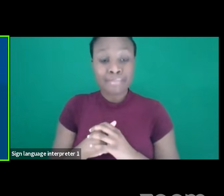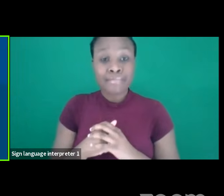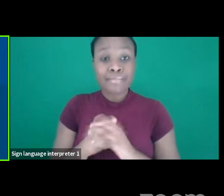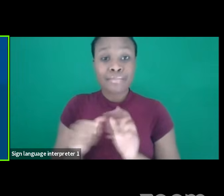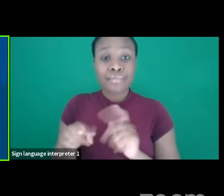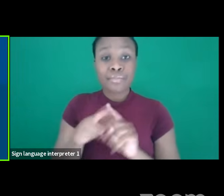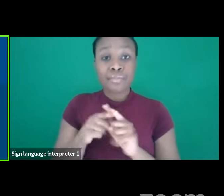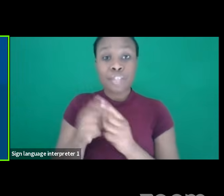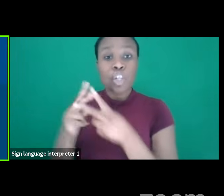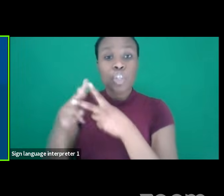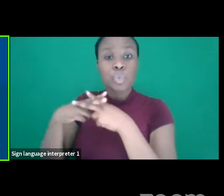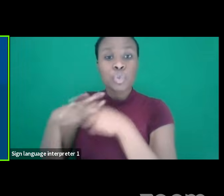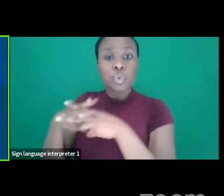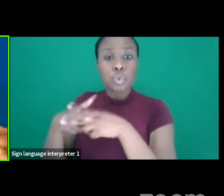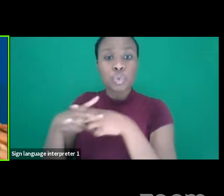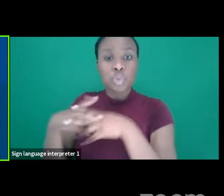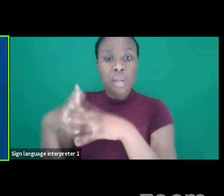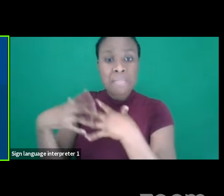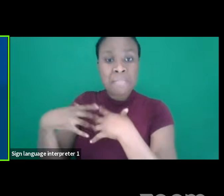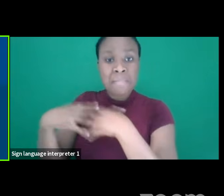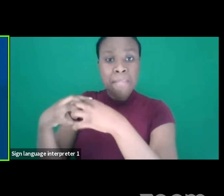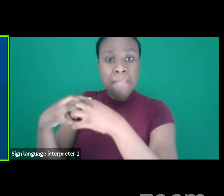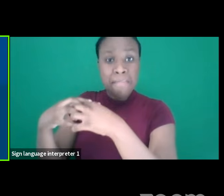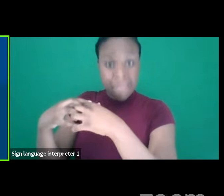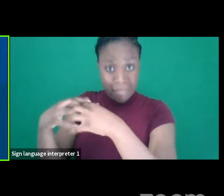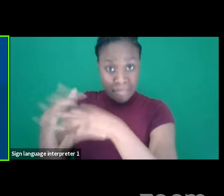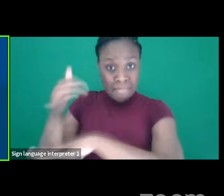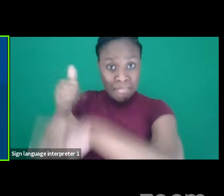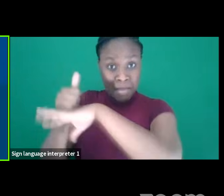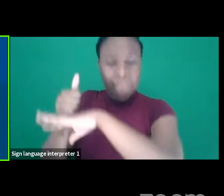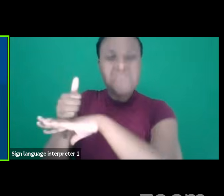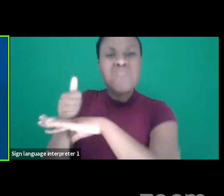come alive, because with the use of the data, we are